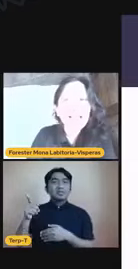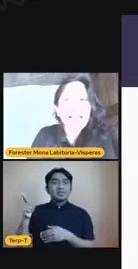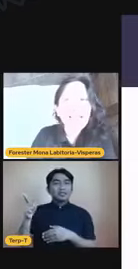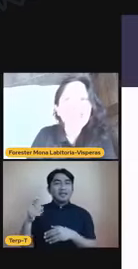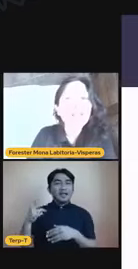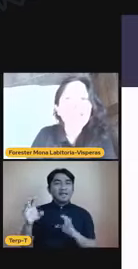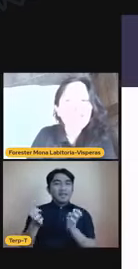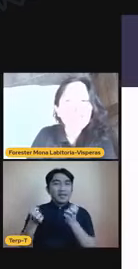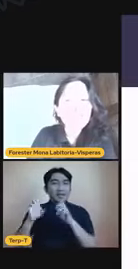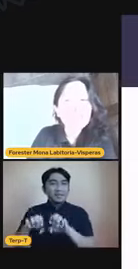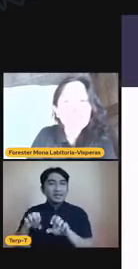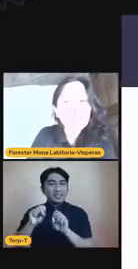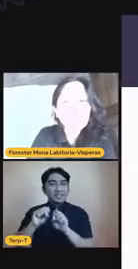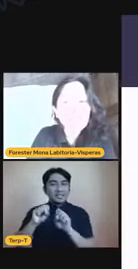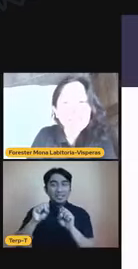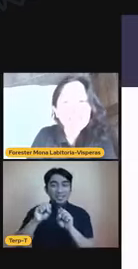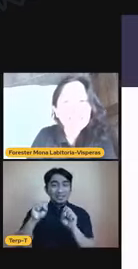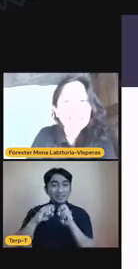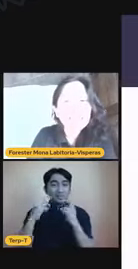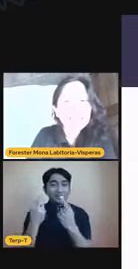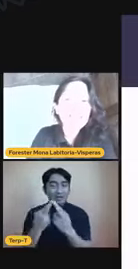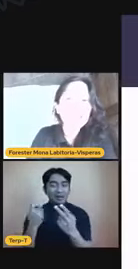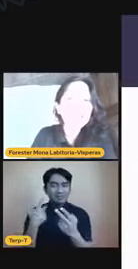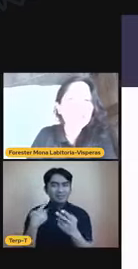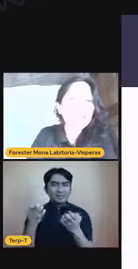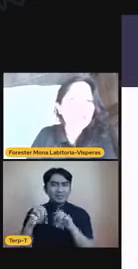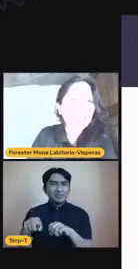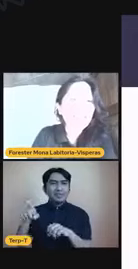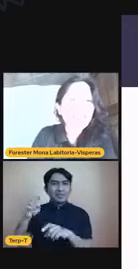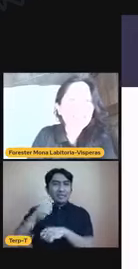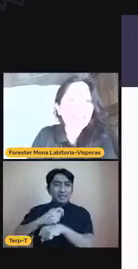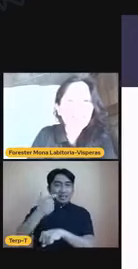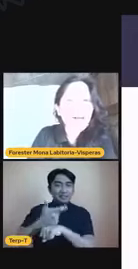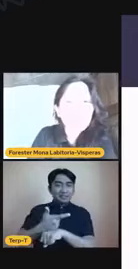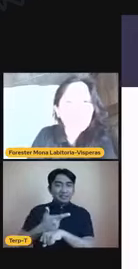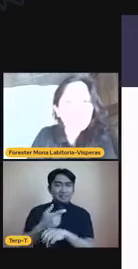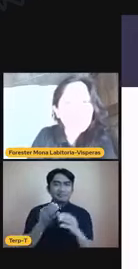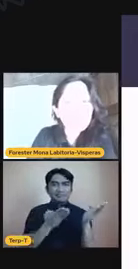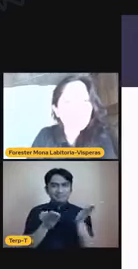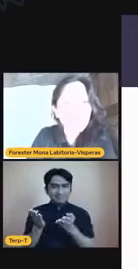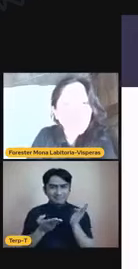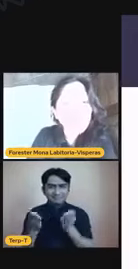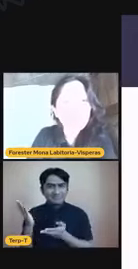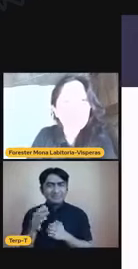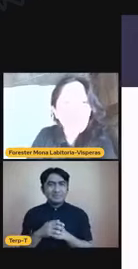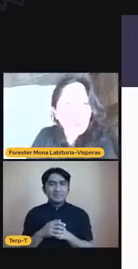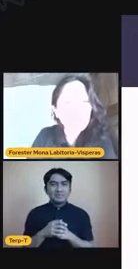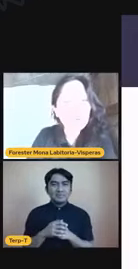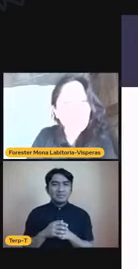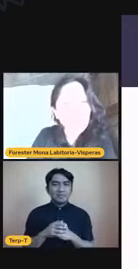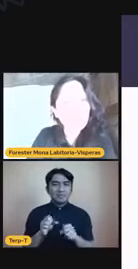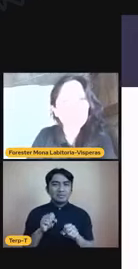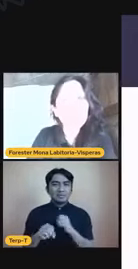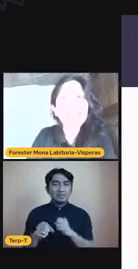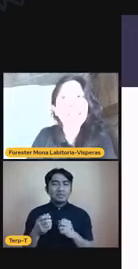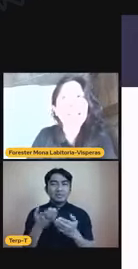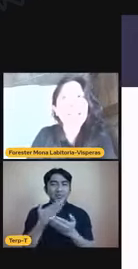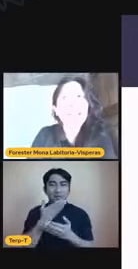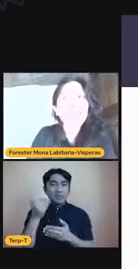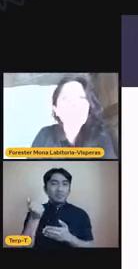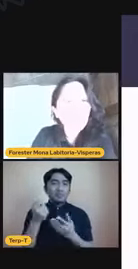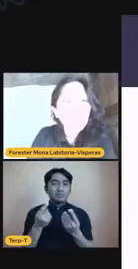seminars, and person with disability events sa Taguig. So altruism is the best form of